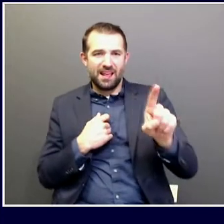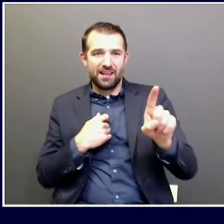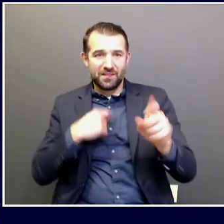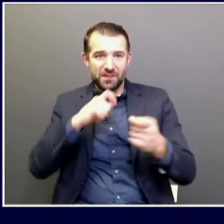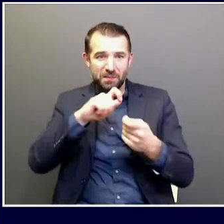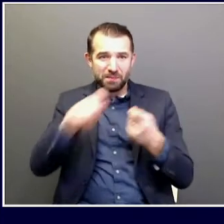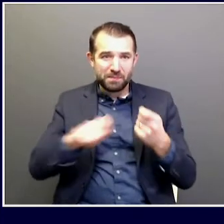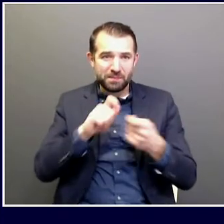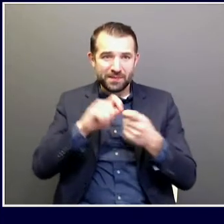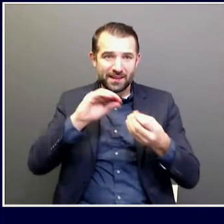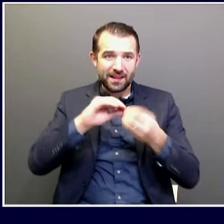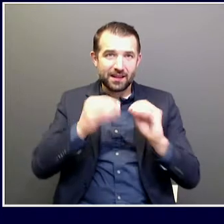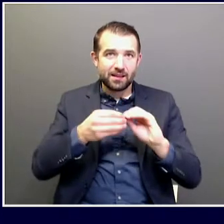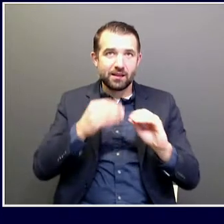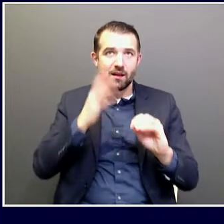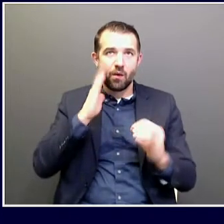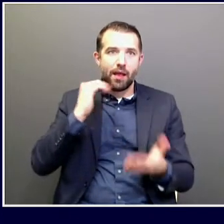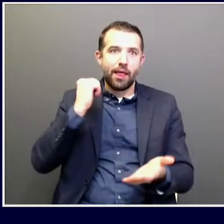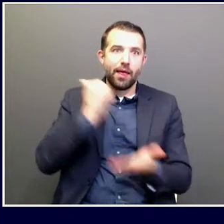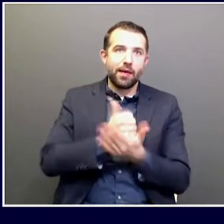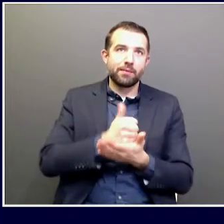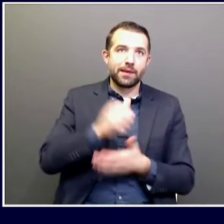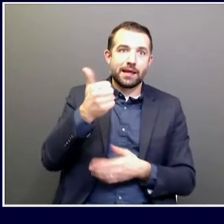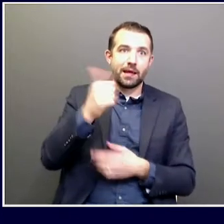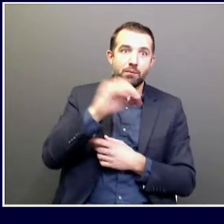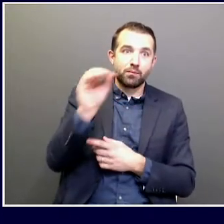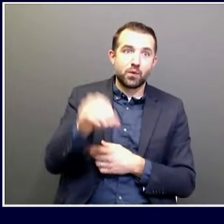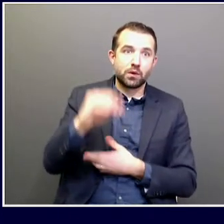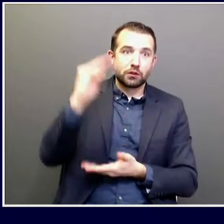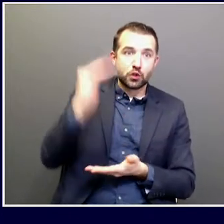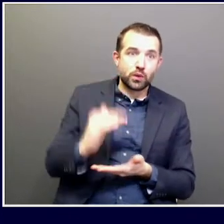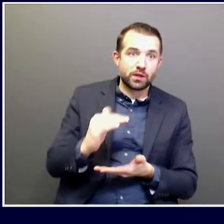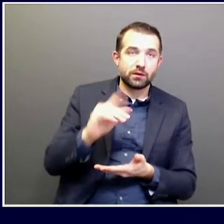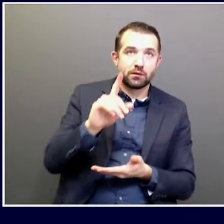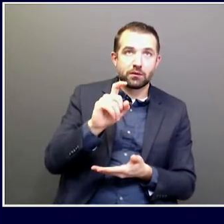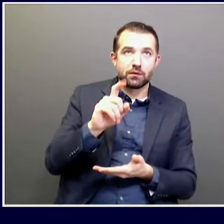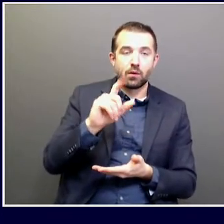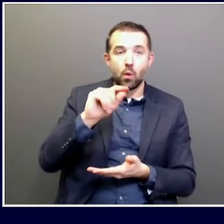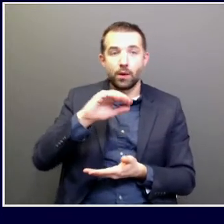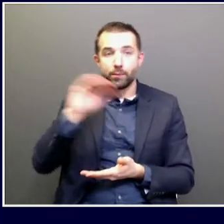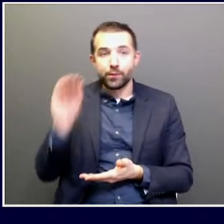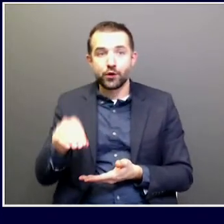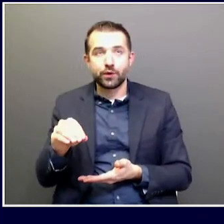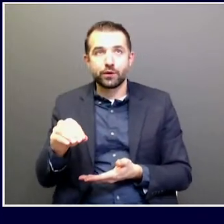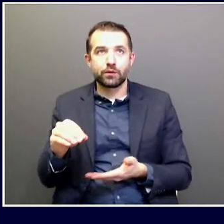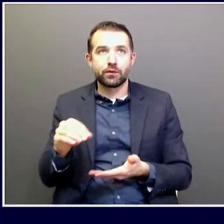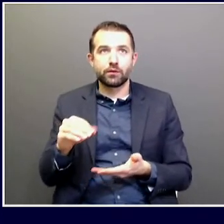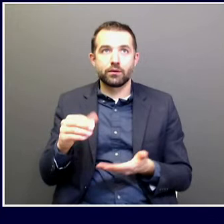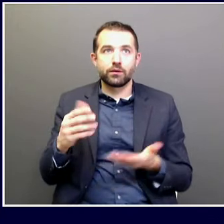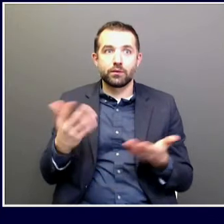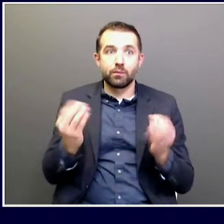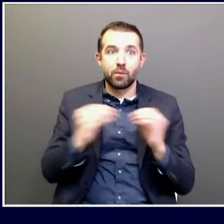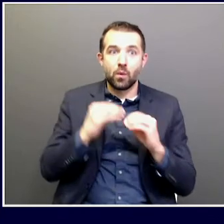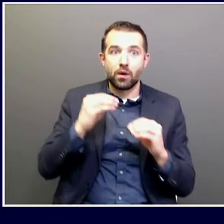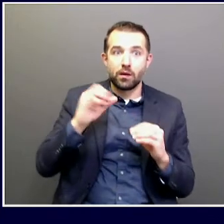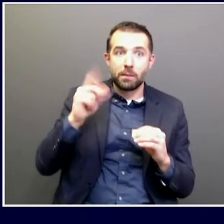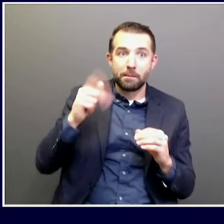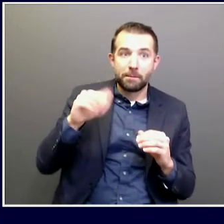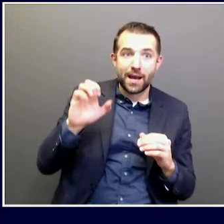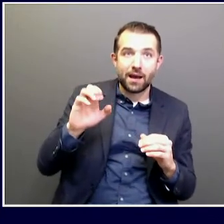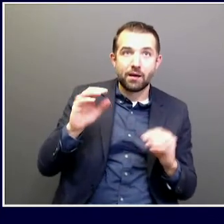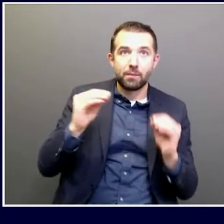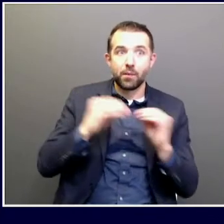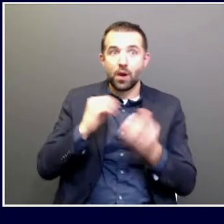say, 10 to 20% or 30% of space capacity for COVID patients? Yeah, it's not easy to put a number